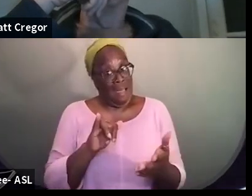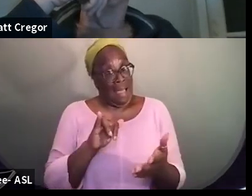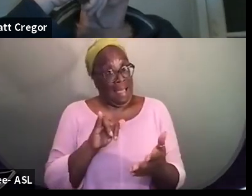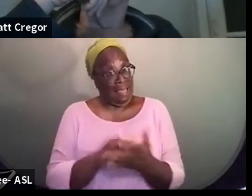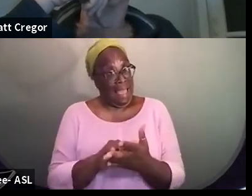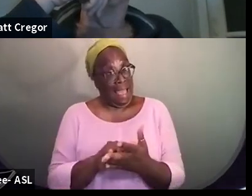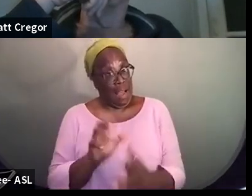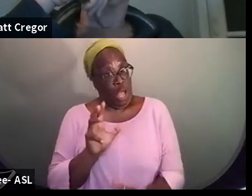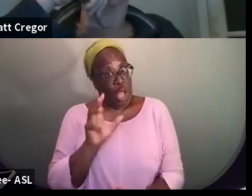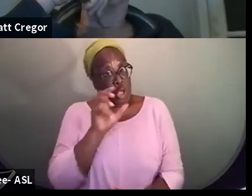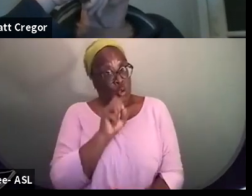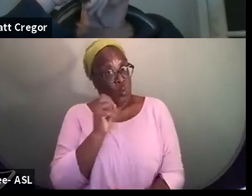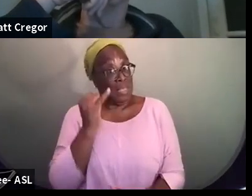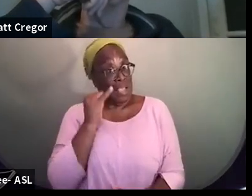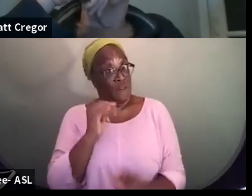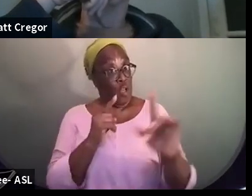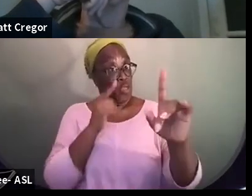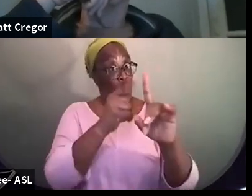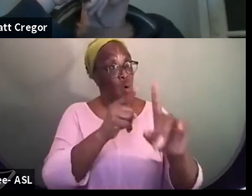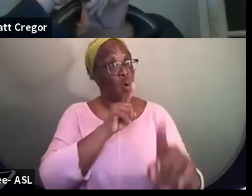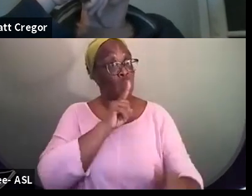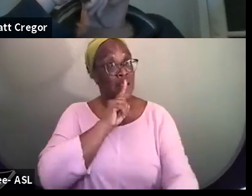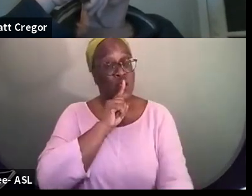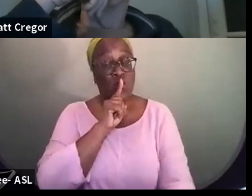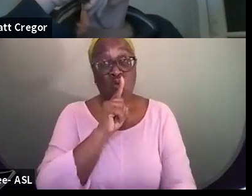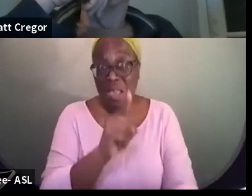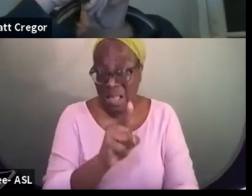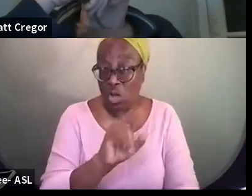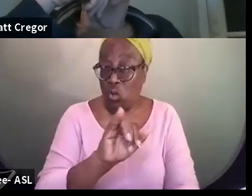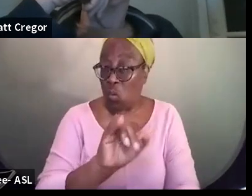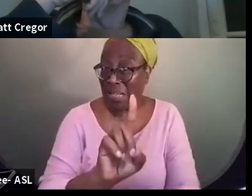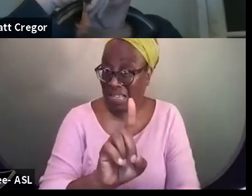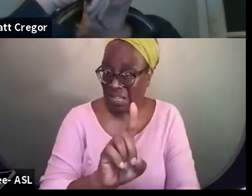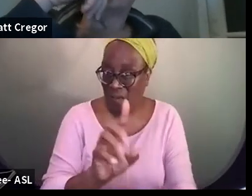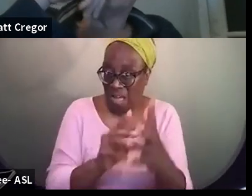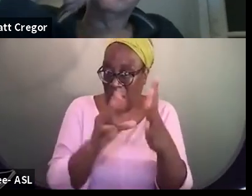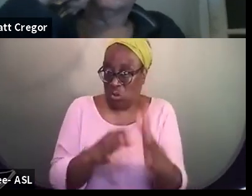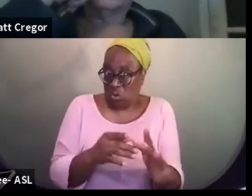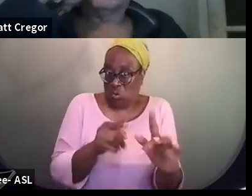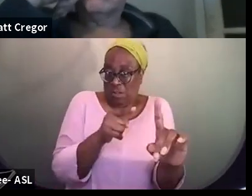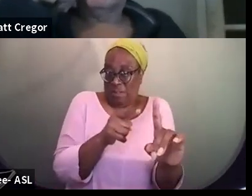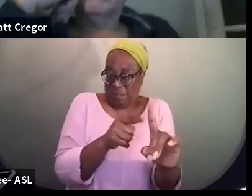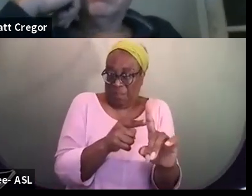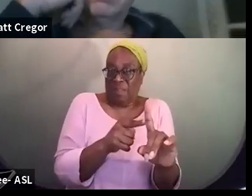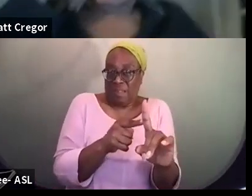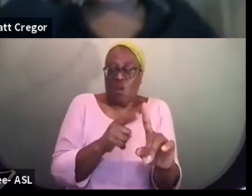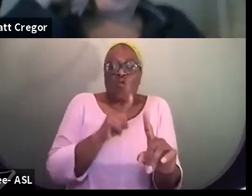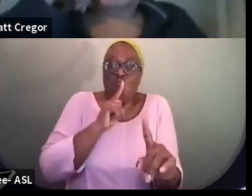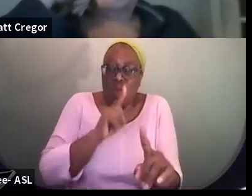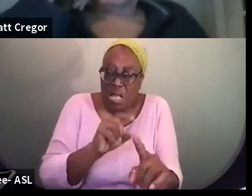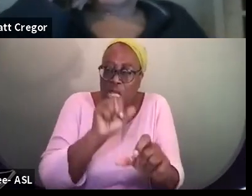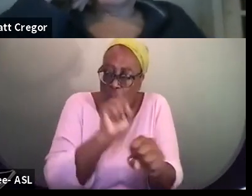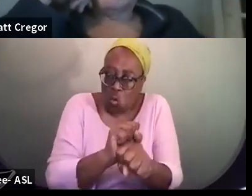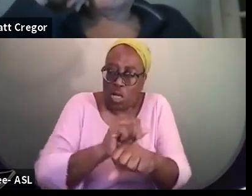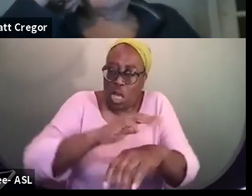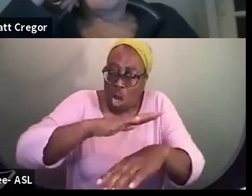the goal is to truly identify those students who are at grade level